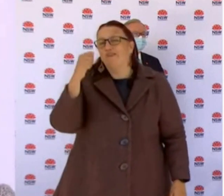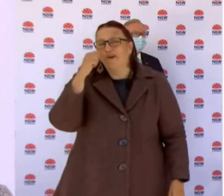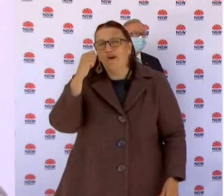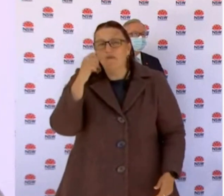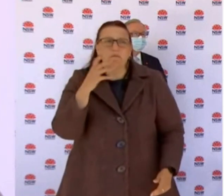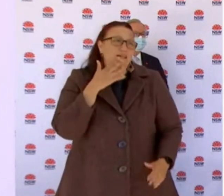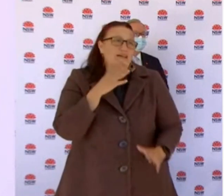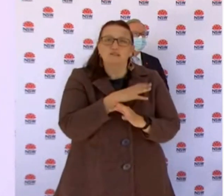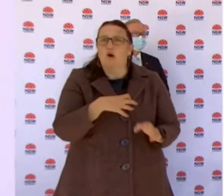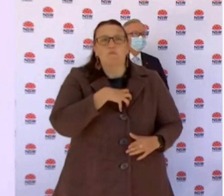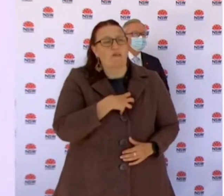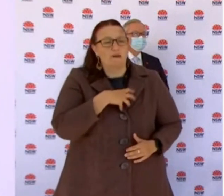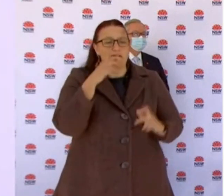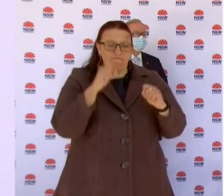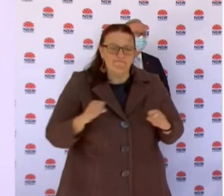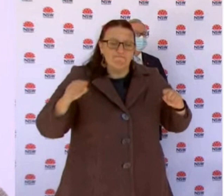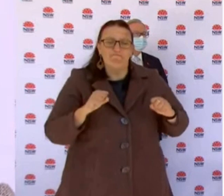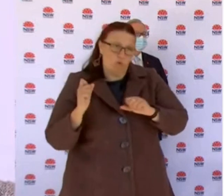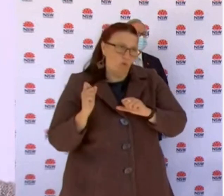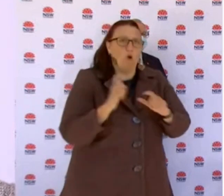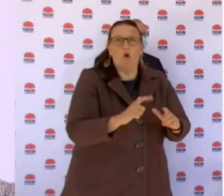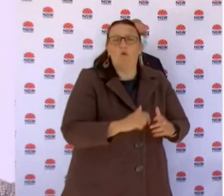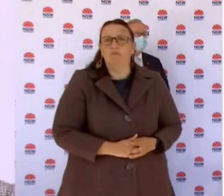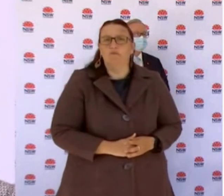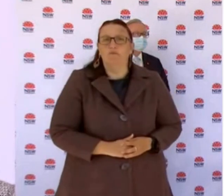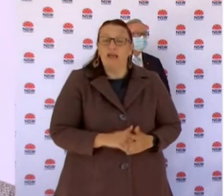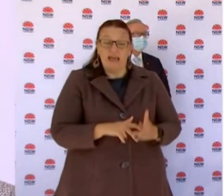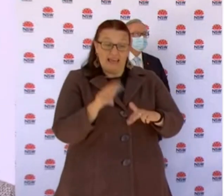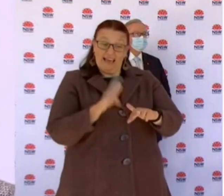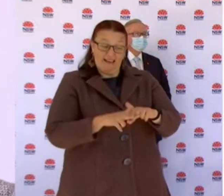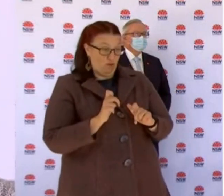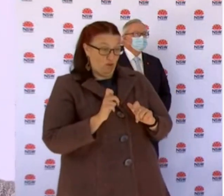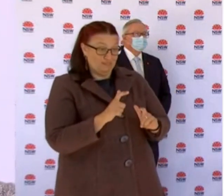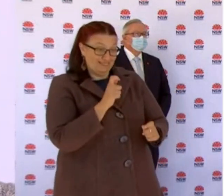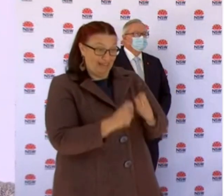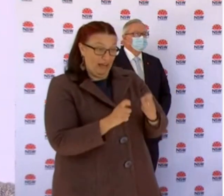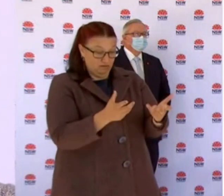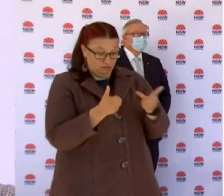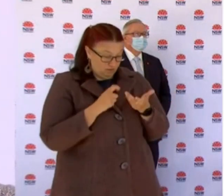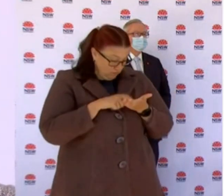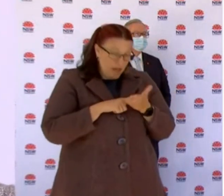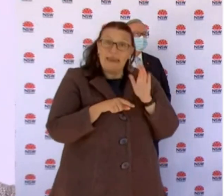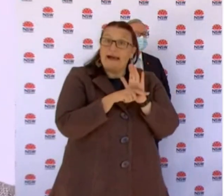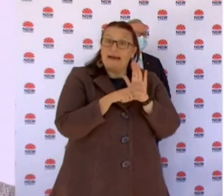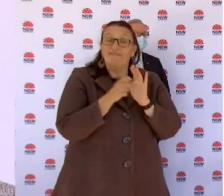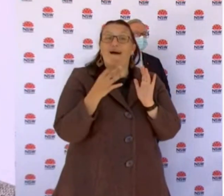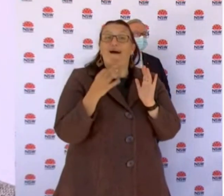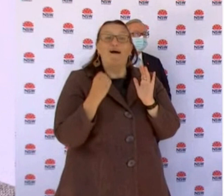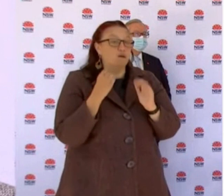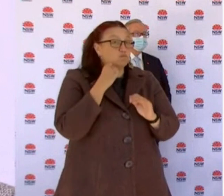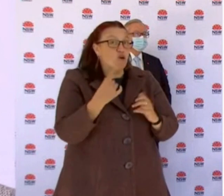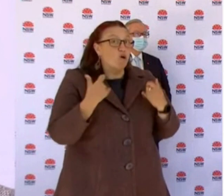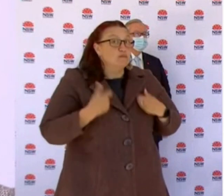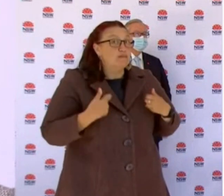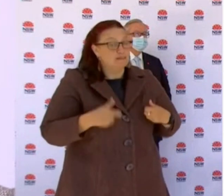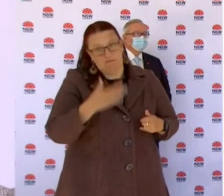circumstances change and develop symptoms subsequently, please get retested. We're also calling on businesses to please support